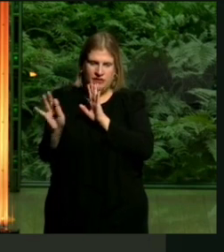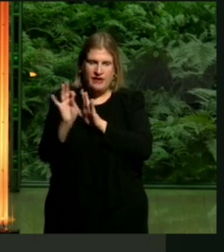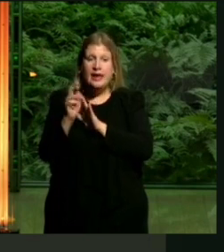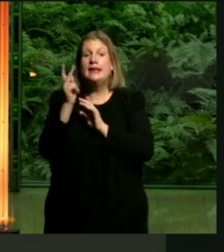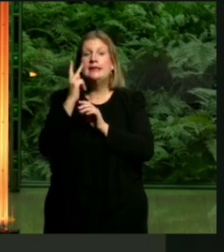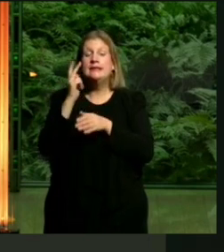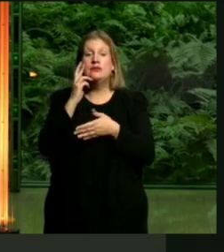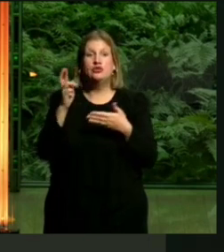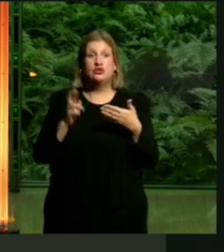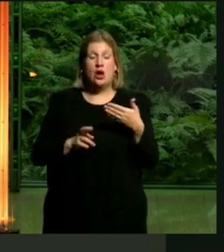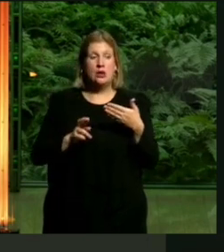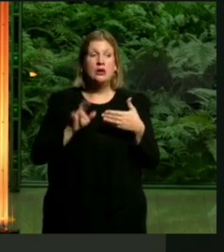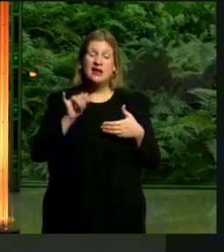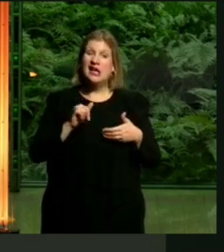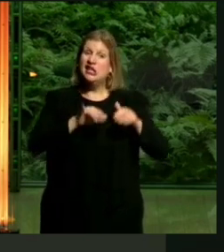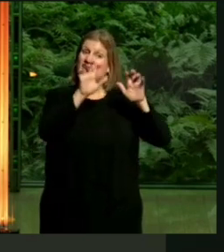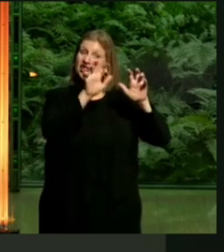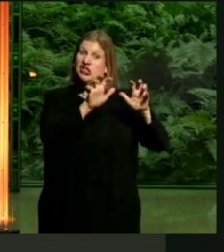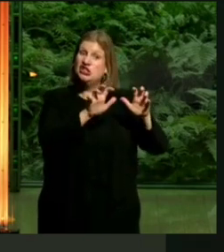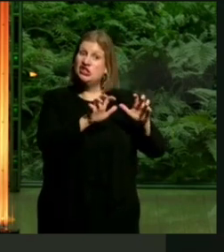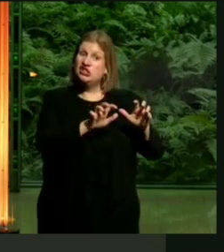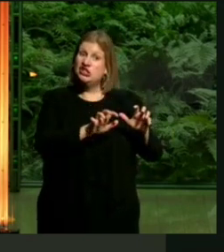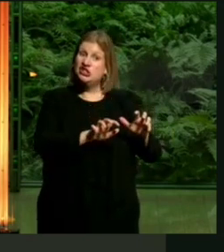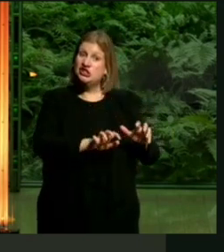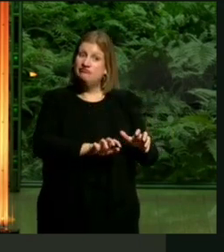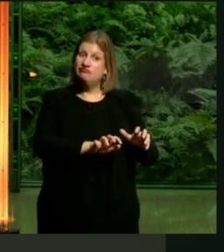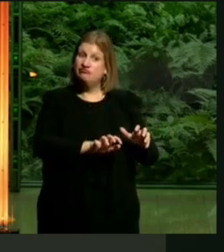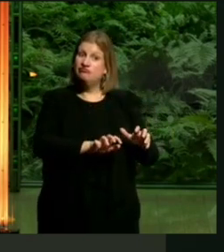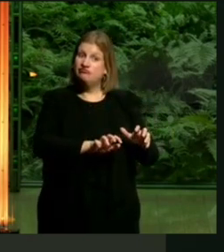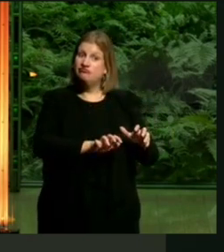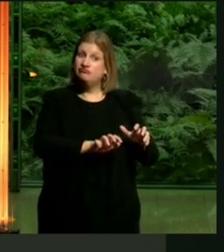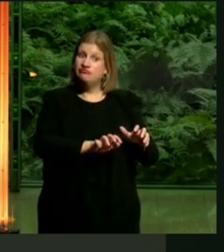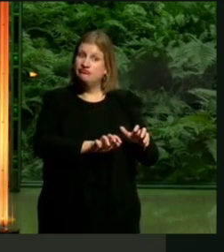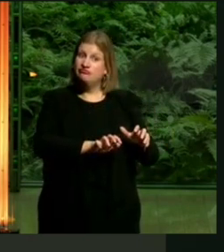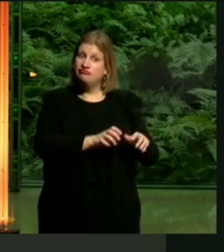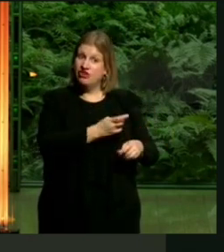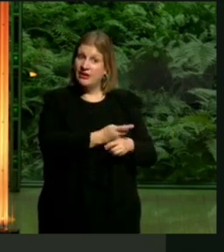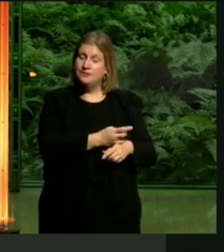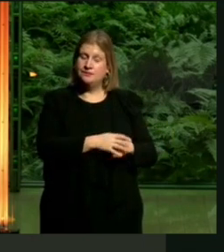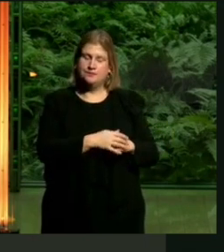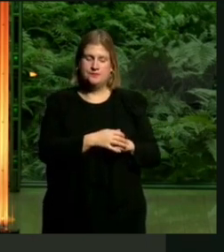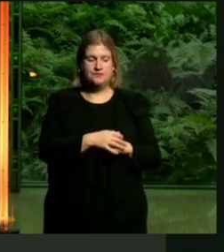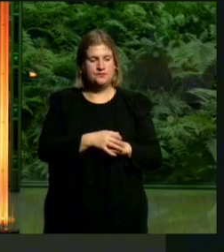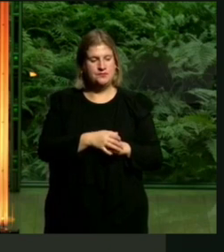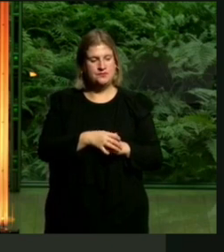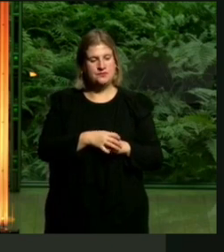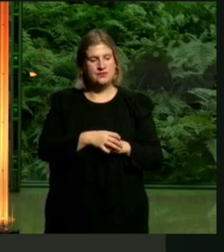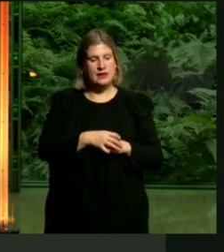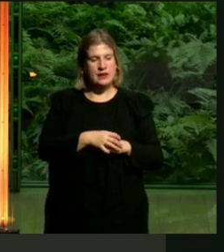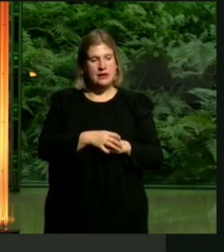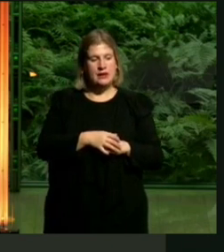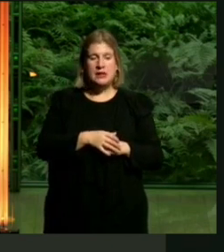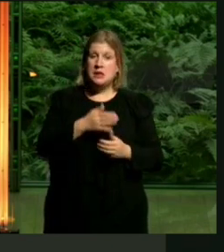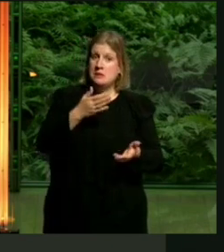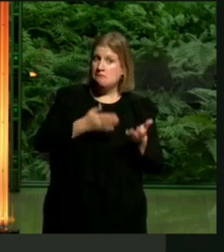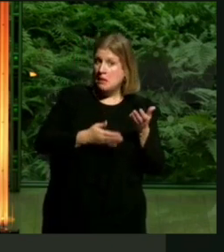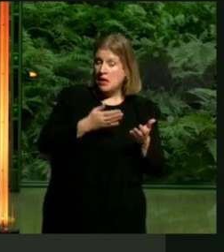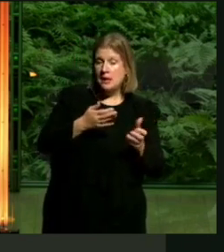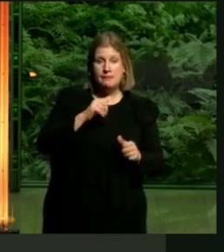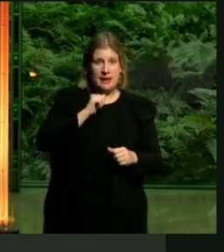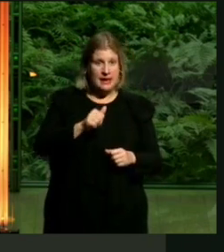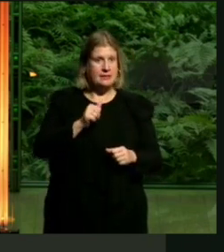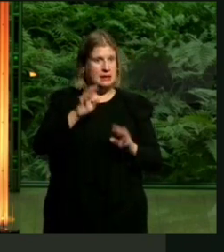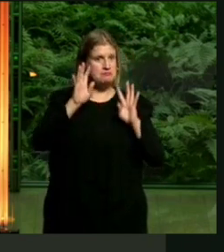get to. So now this is a pretty long prompt, right? Like I've just shared with you guys. Now, it may or may not come up with the right